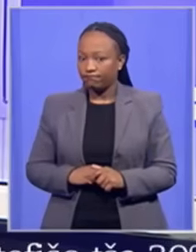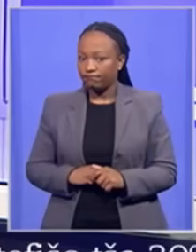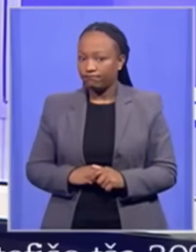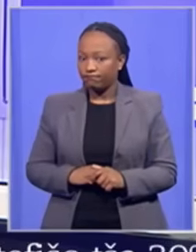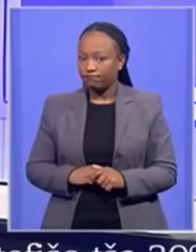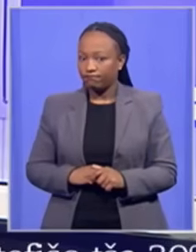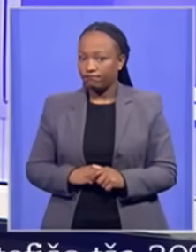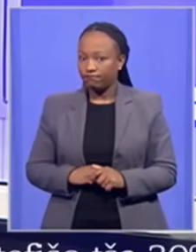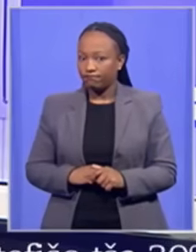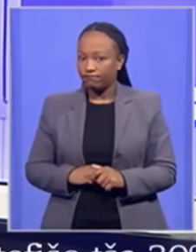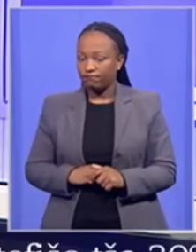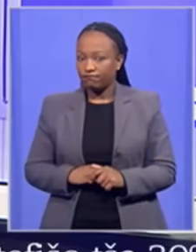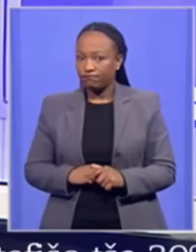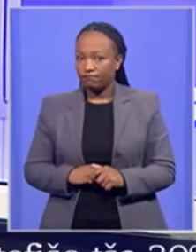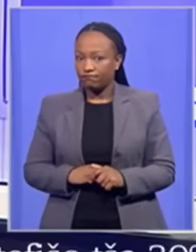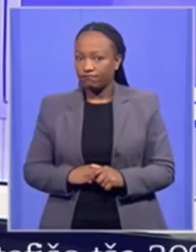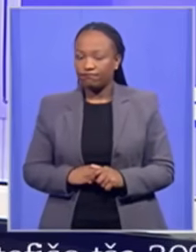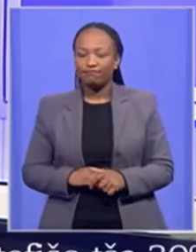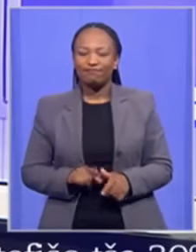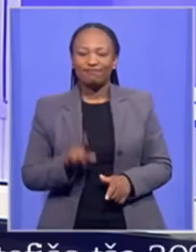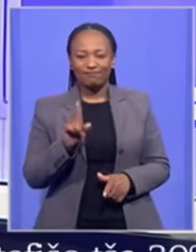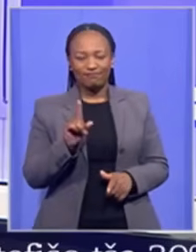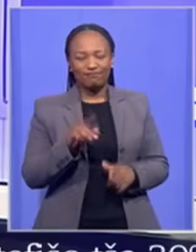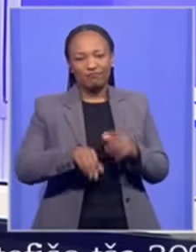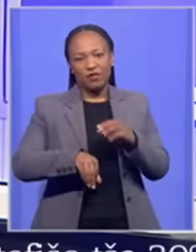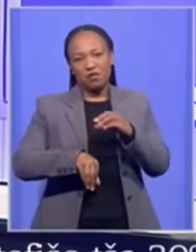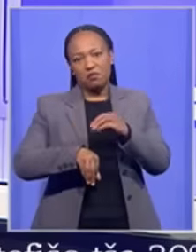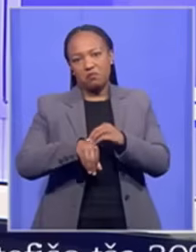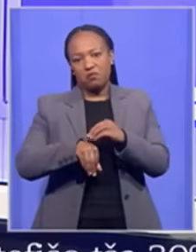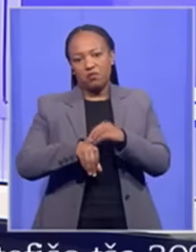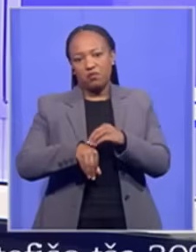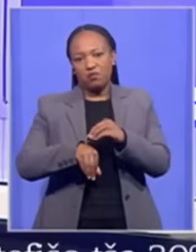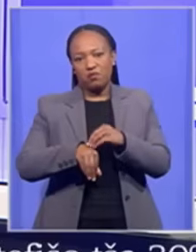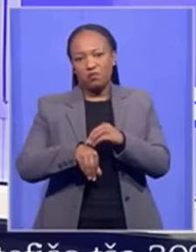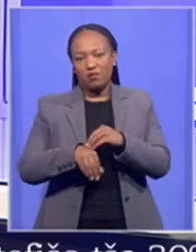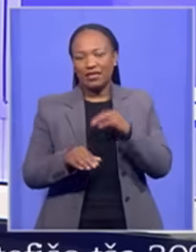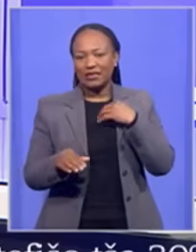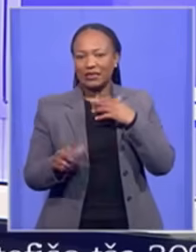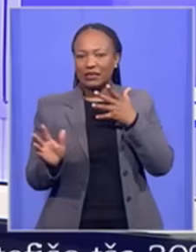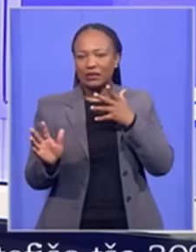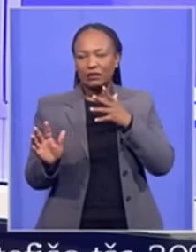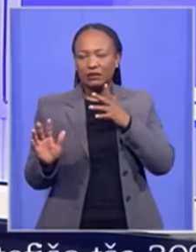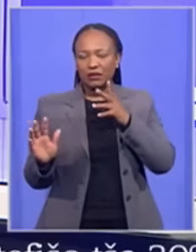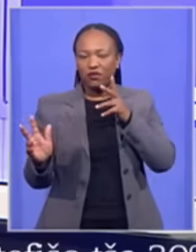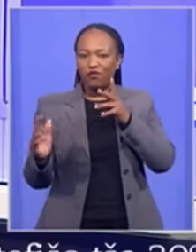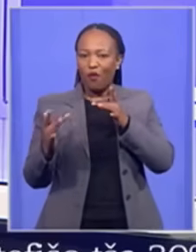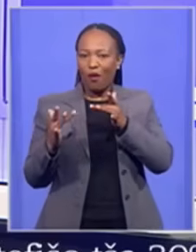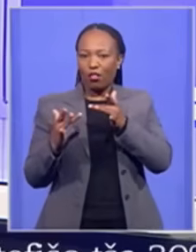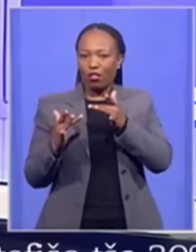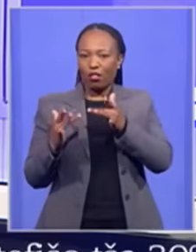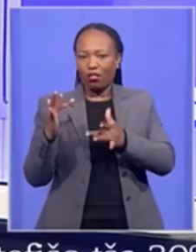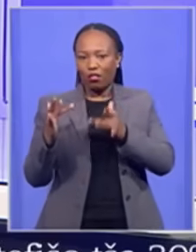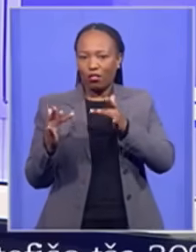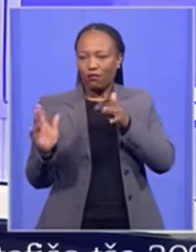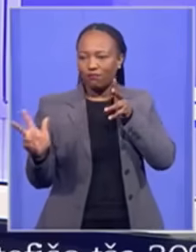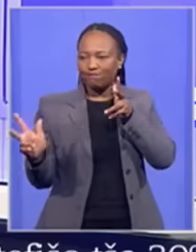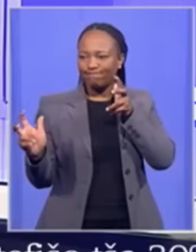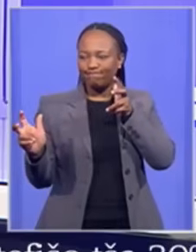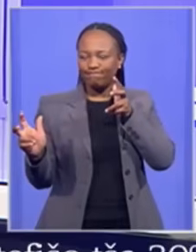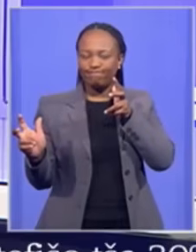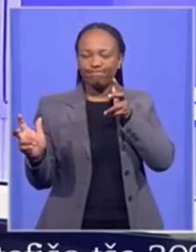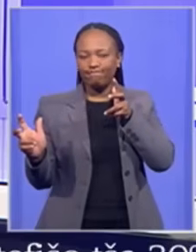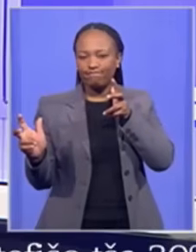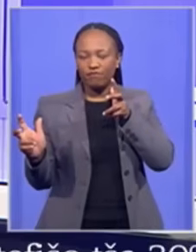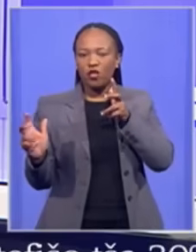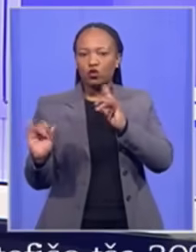go itaotše kwa re sana le mathata nyana go taba ya go boledišana le ntate Serage go tla go boledišana ka yona taba